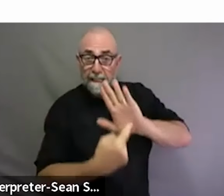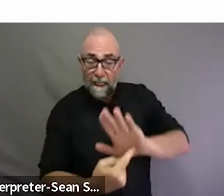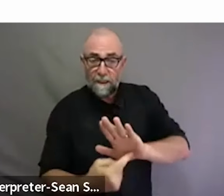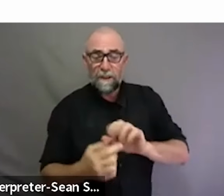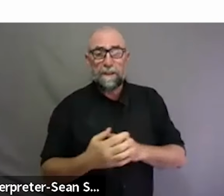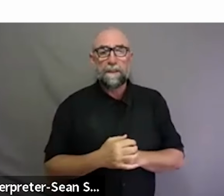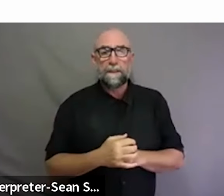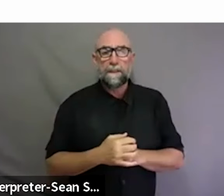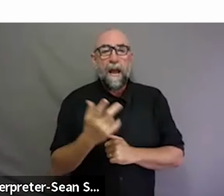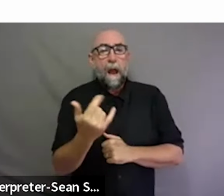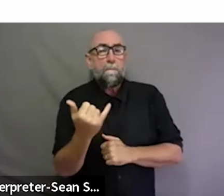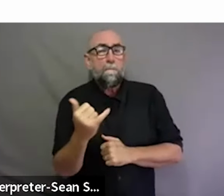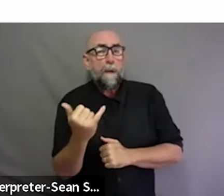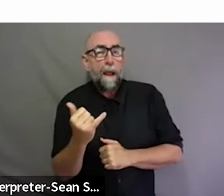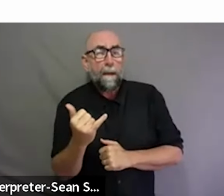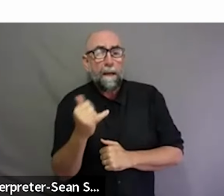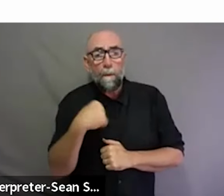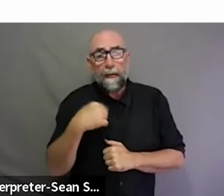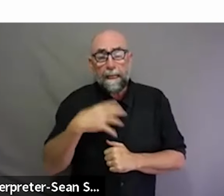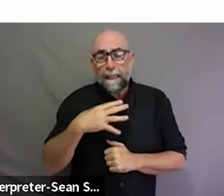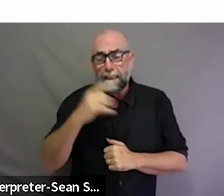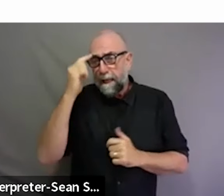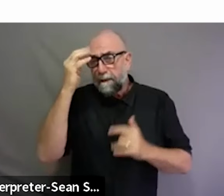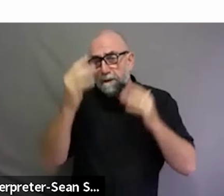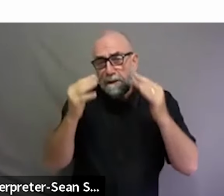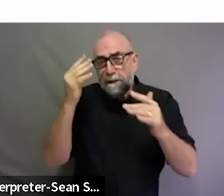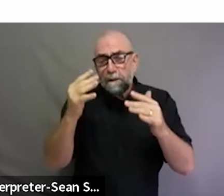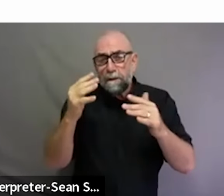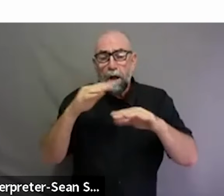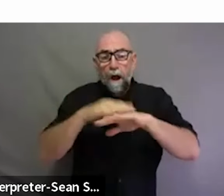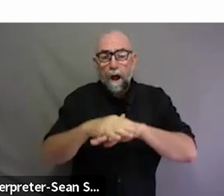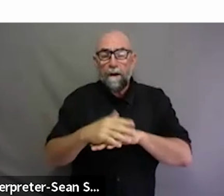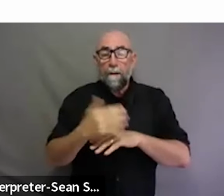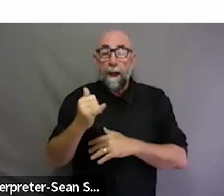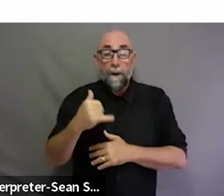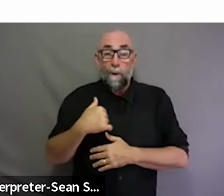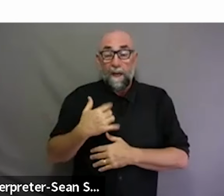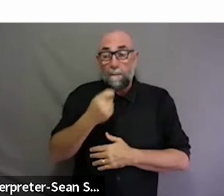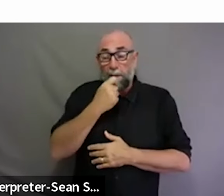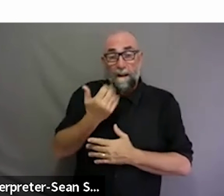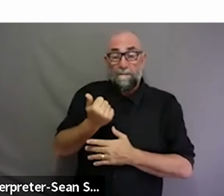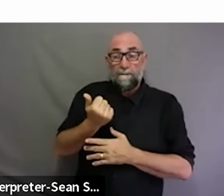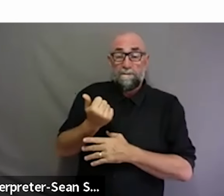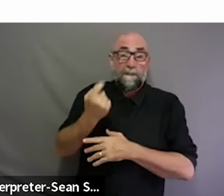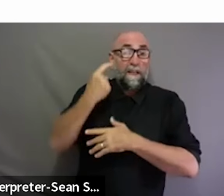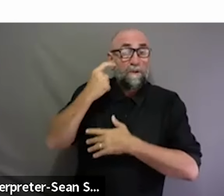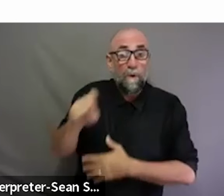perhaps considerations we might not typically take into account.